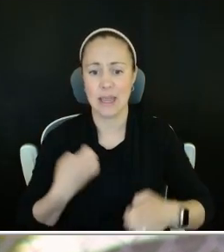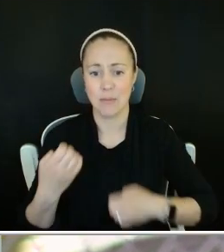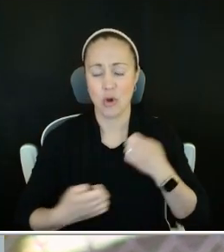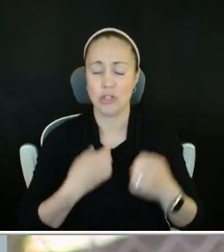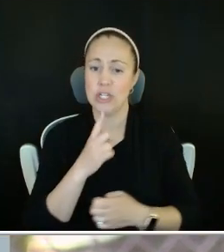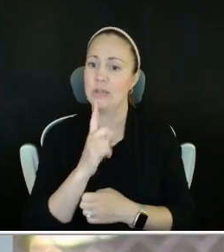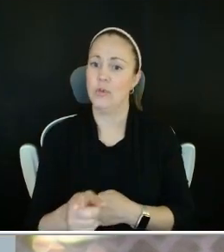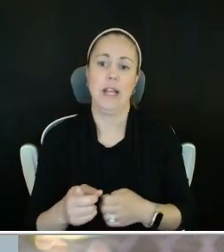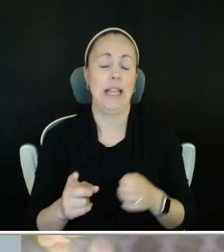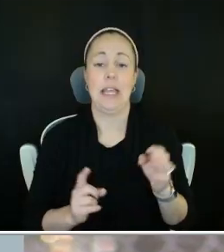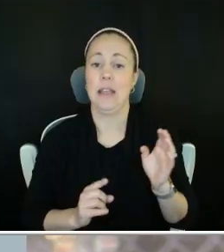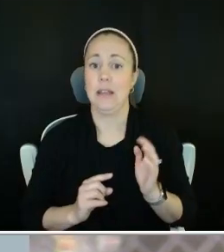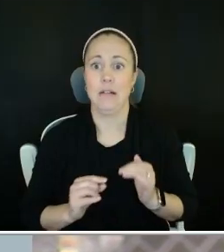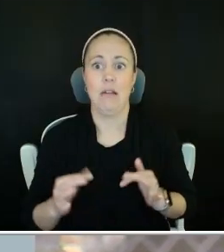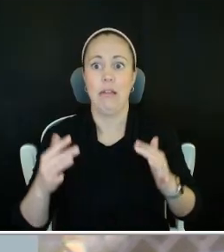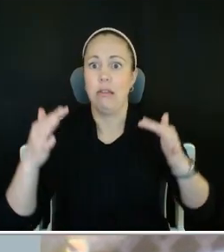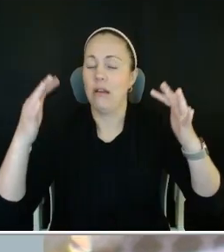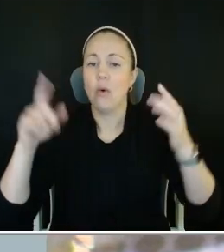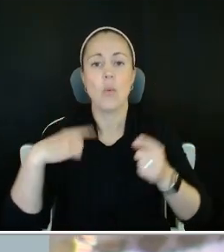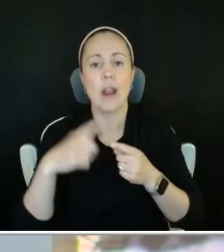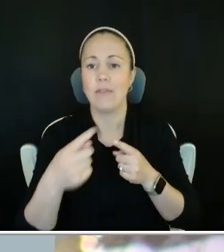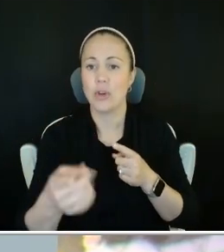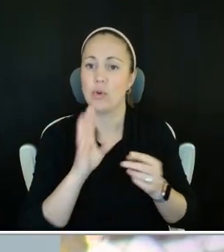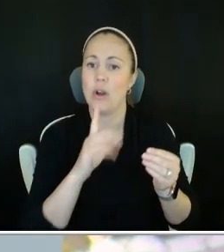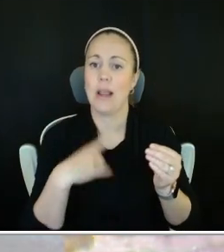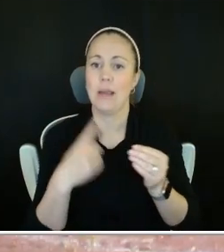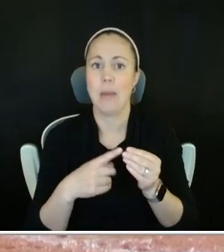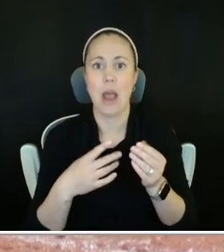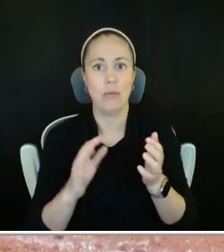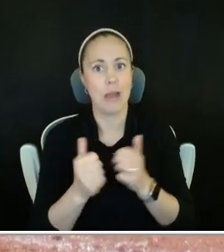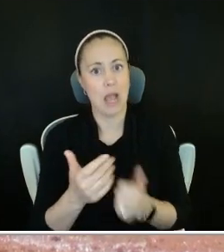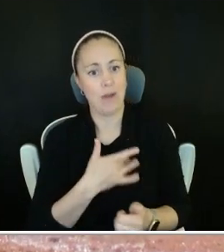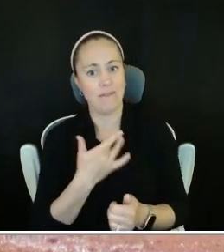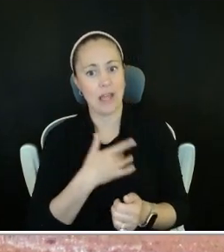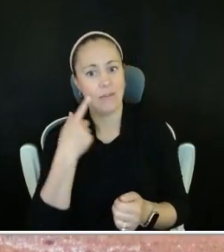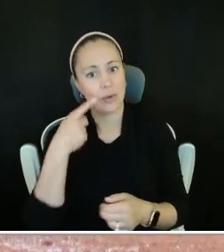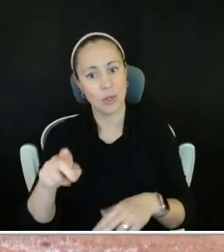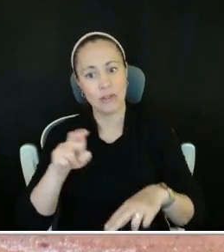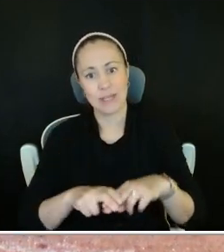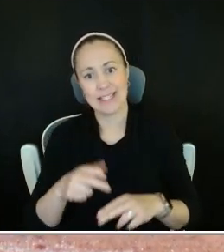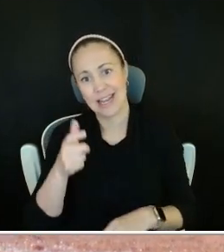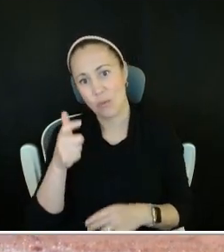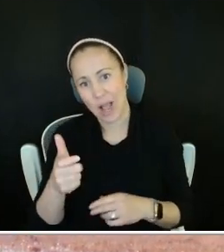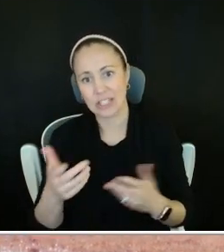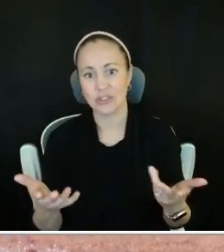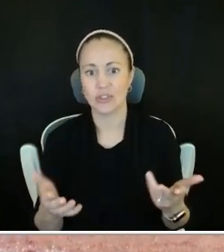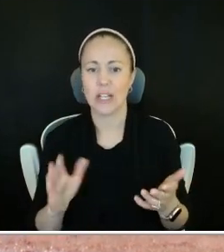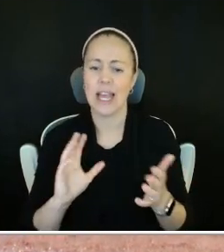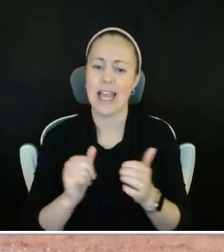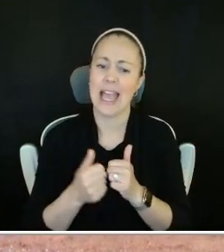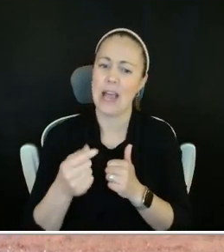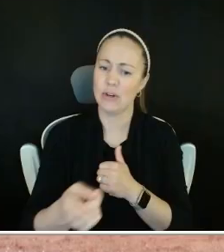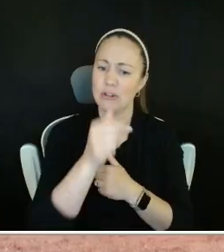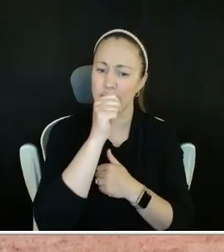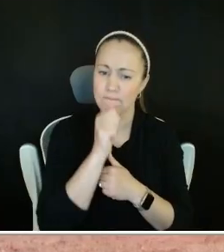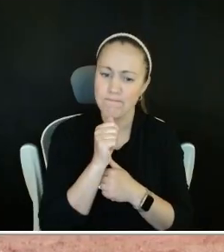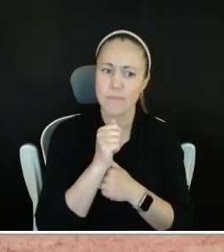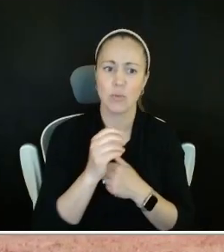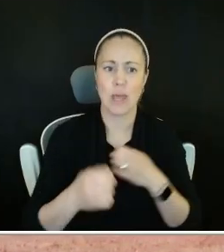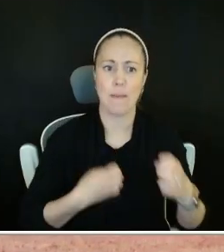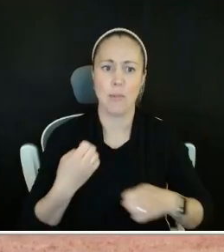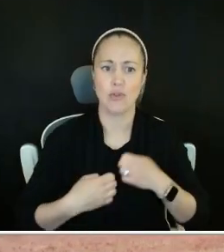were talking about what it felt like to be on the sidelines. How did you get through that emotionally? What helped you the